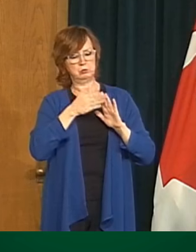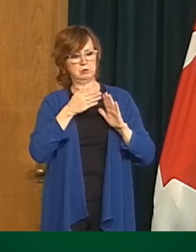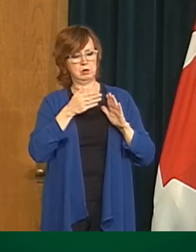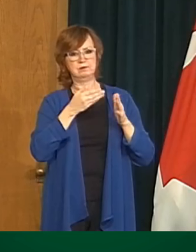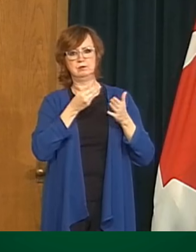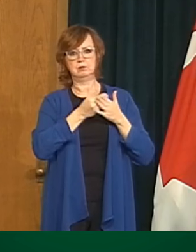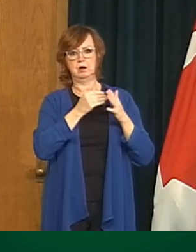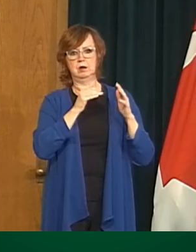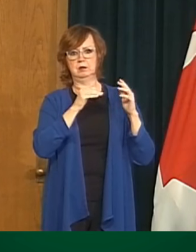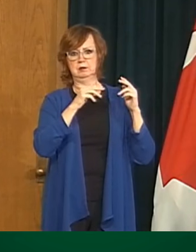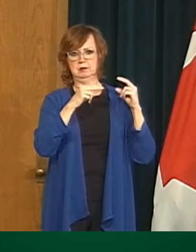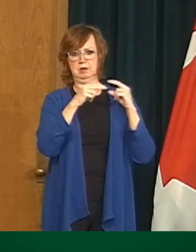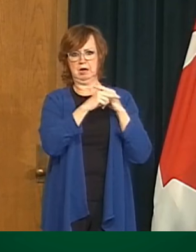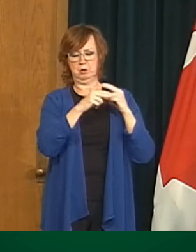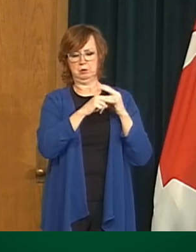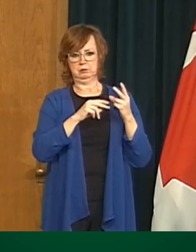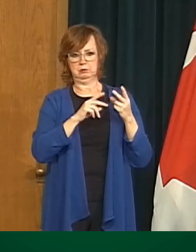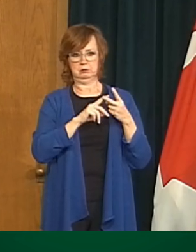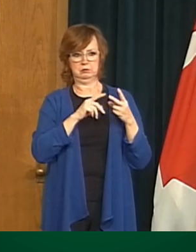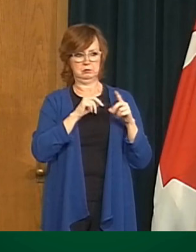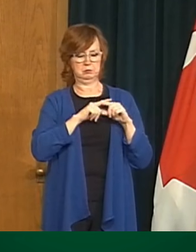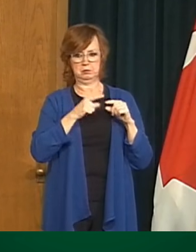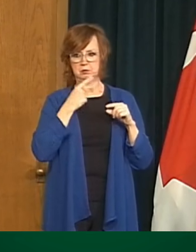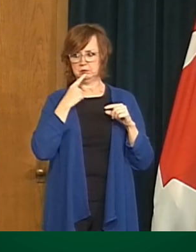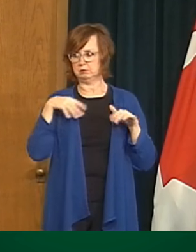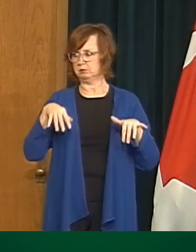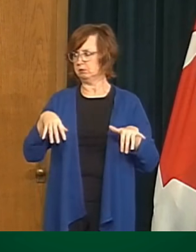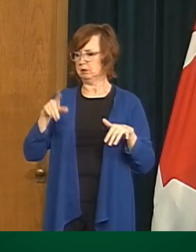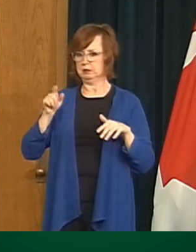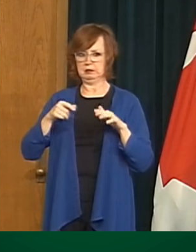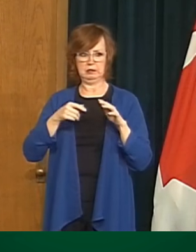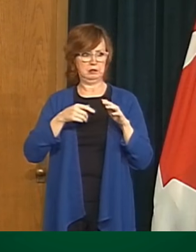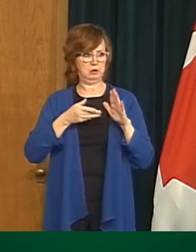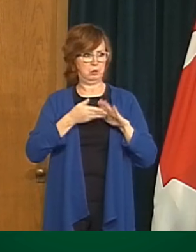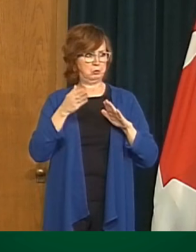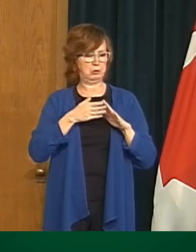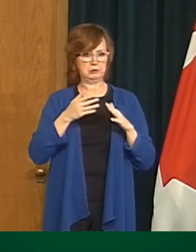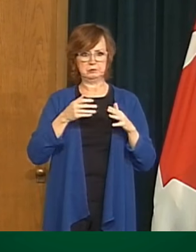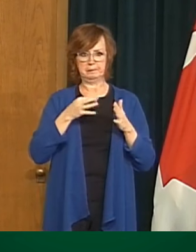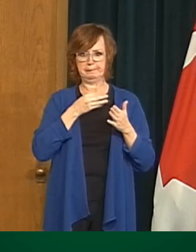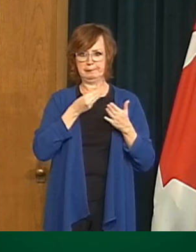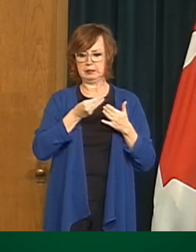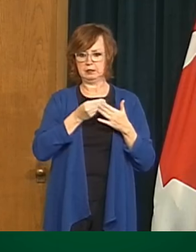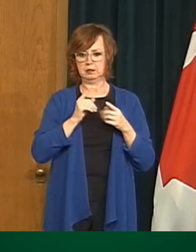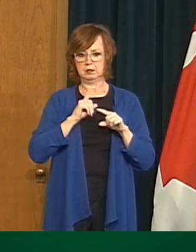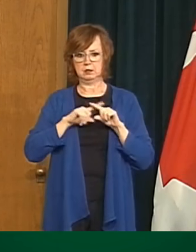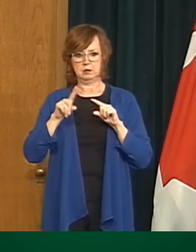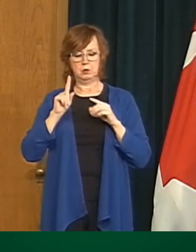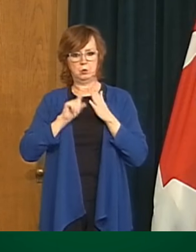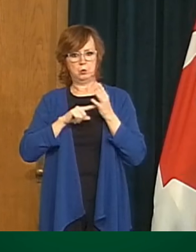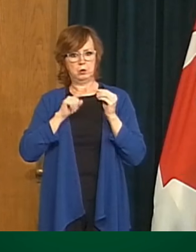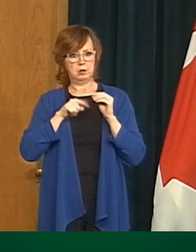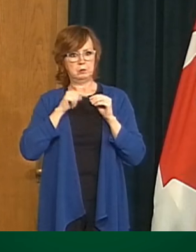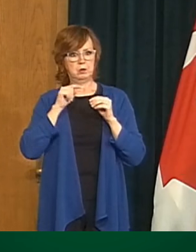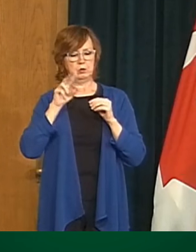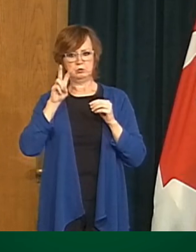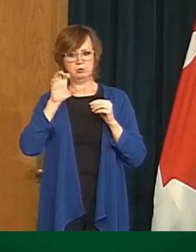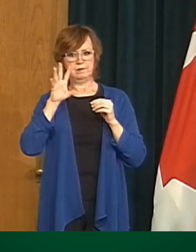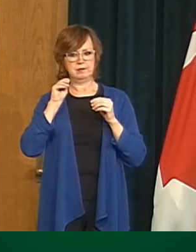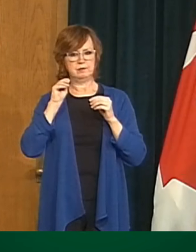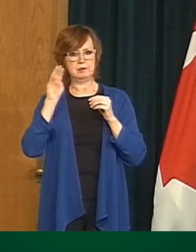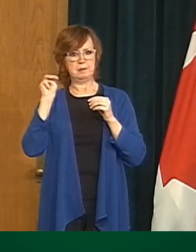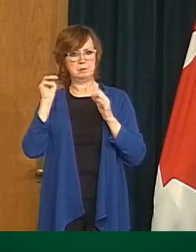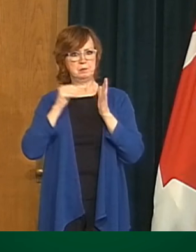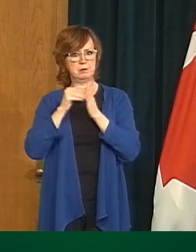how spending $255 million the next year on highways, on things like thin membrane surfaces, is